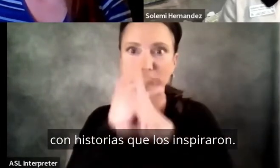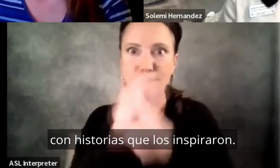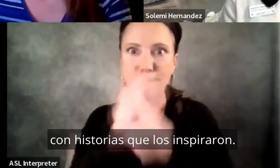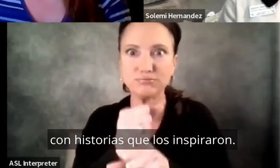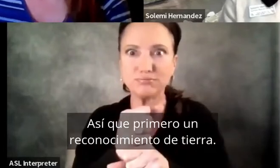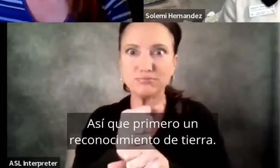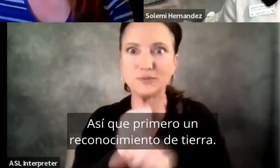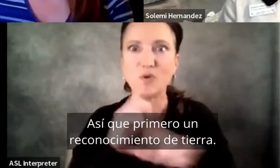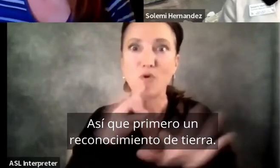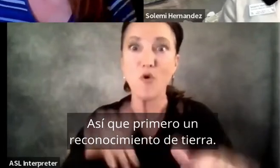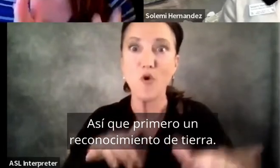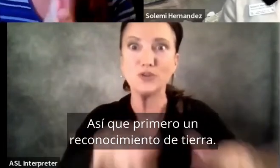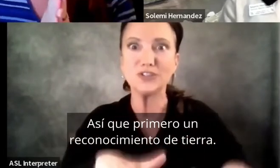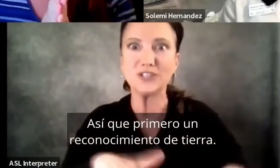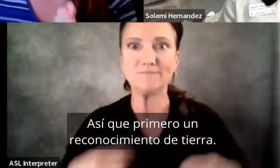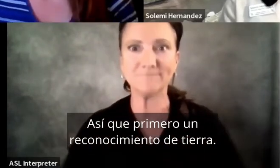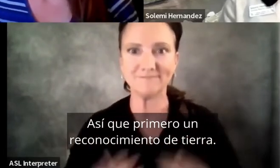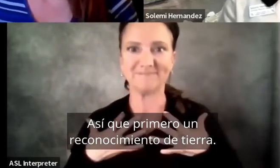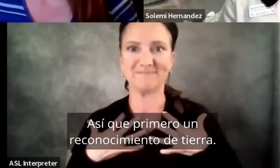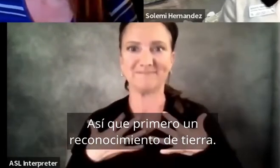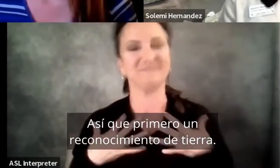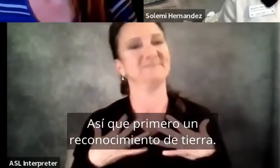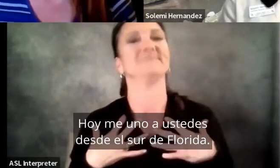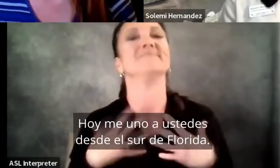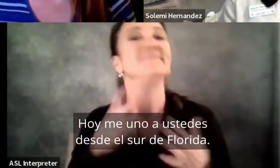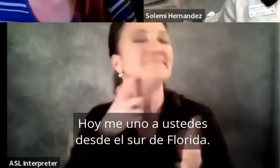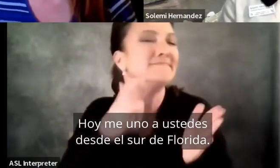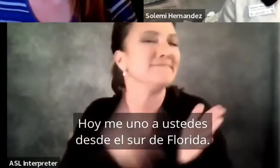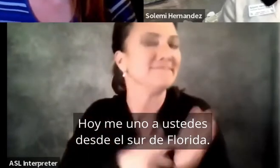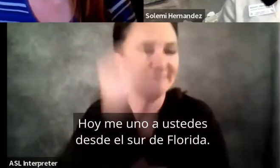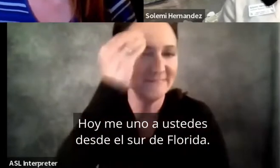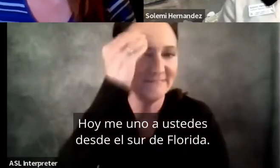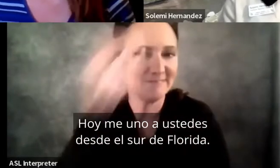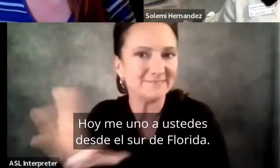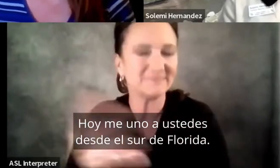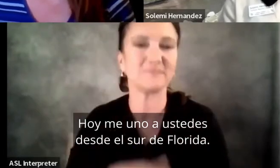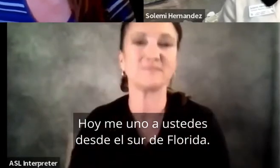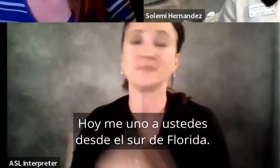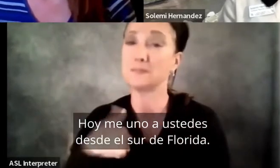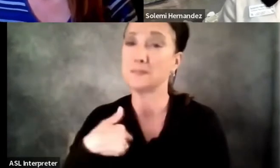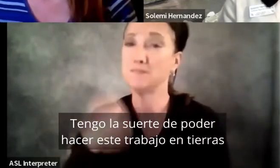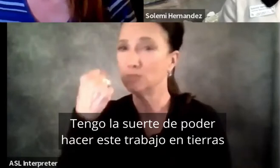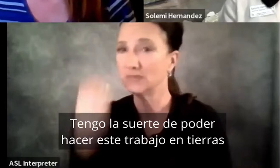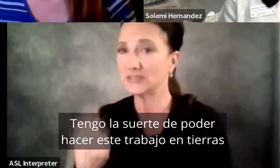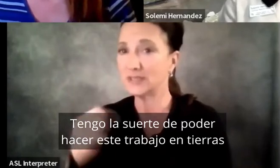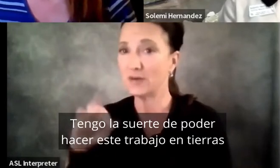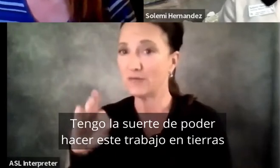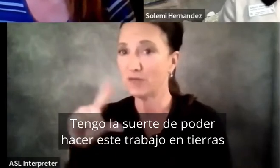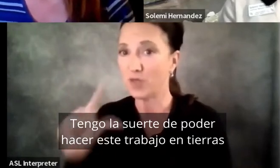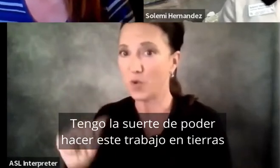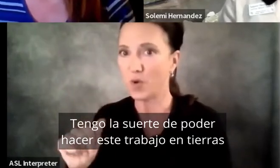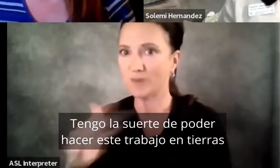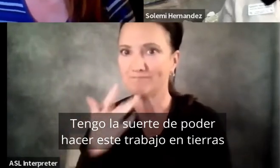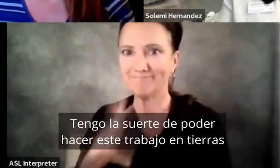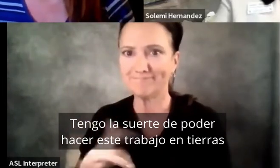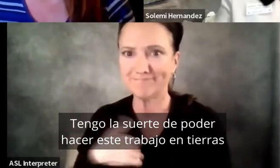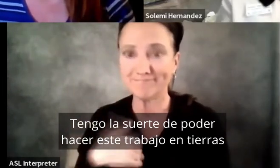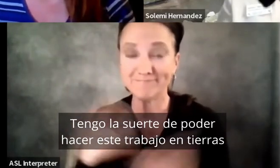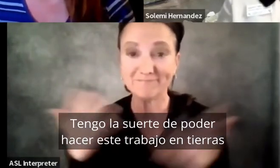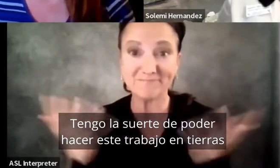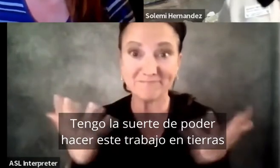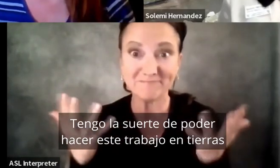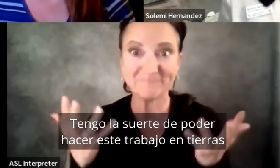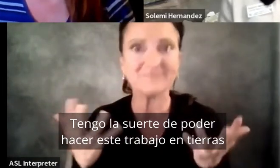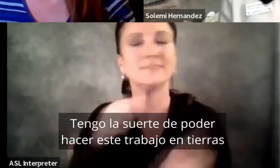them. So first, a land acknowledgement. Today, I am joining you from South Florida. I am fortunate to be able to do